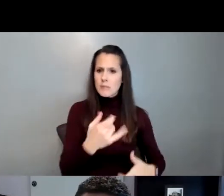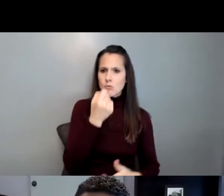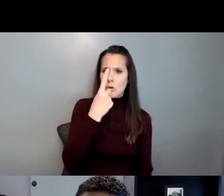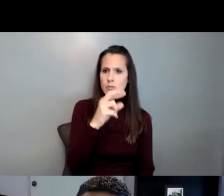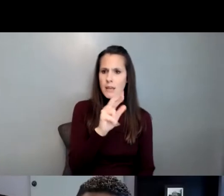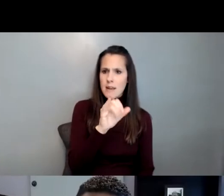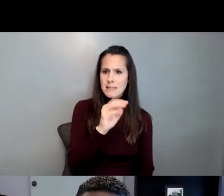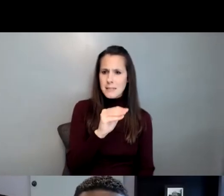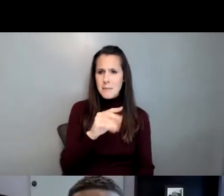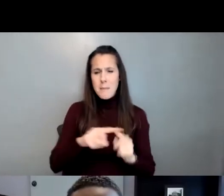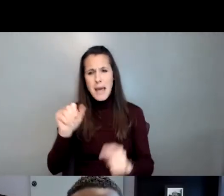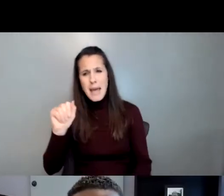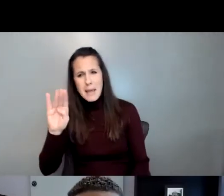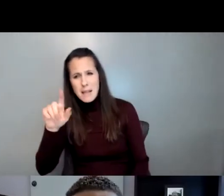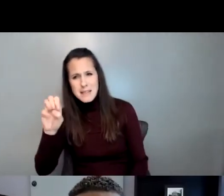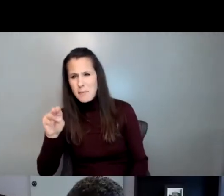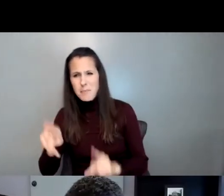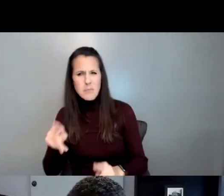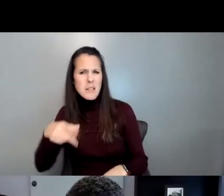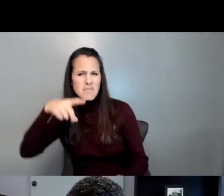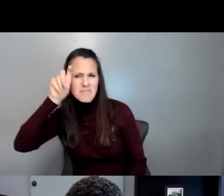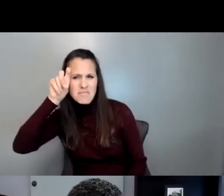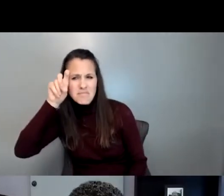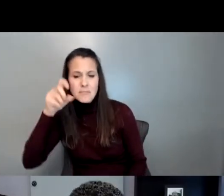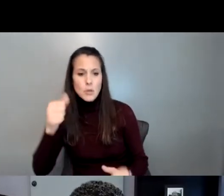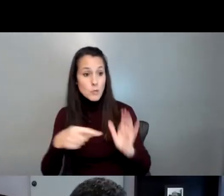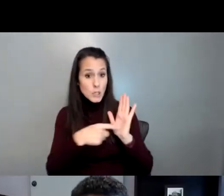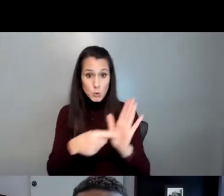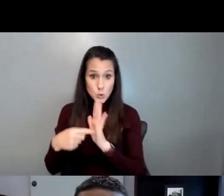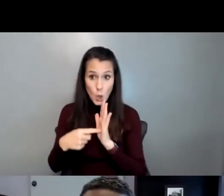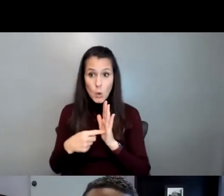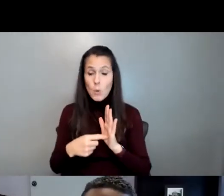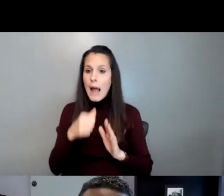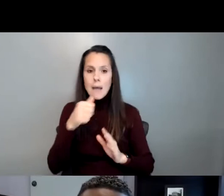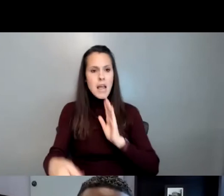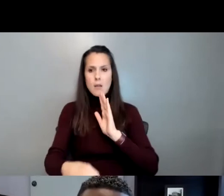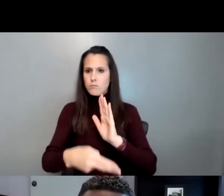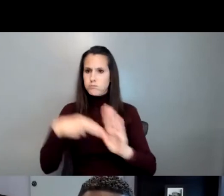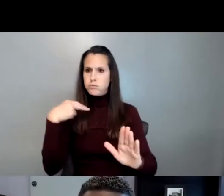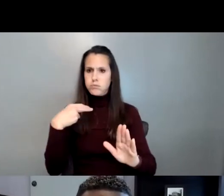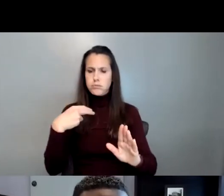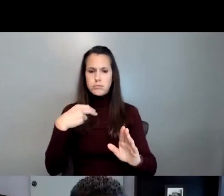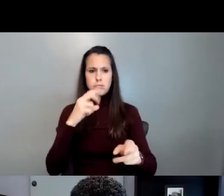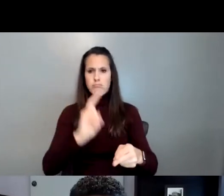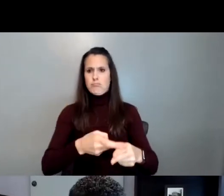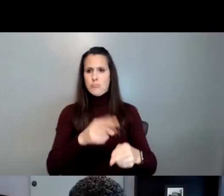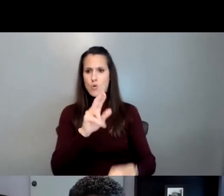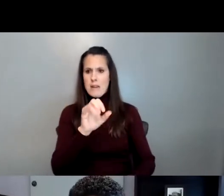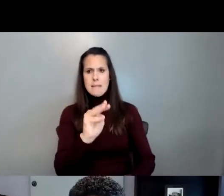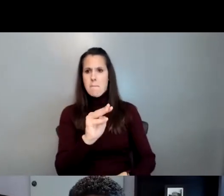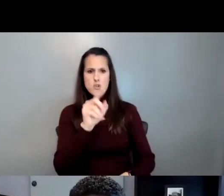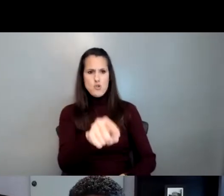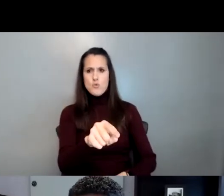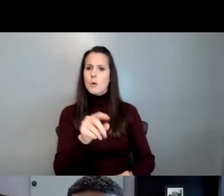yet. I am not calling someone a racist when I acknowledge that racism